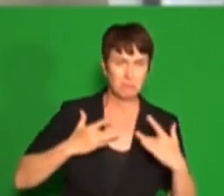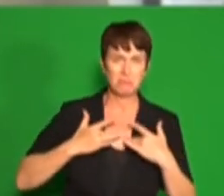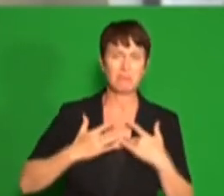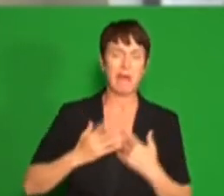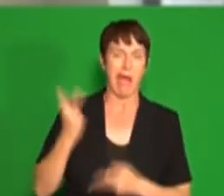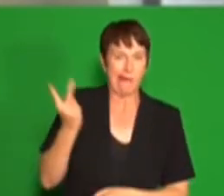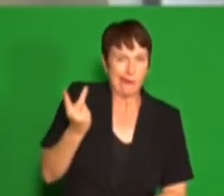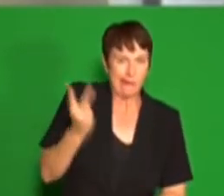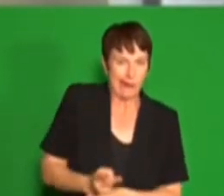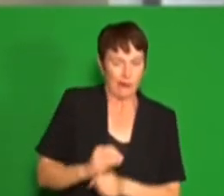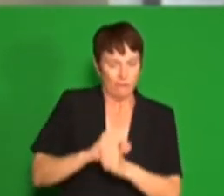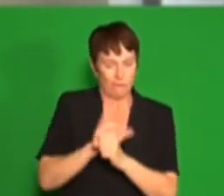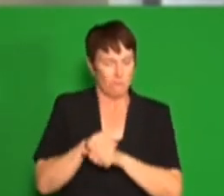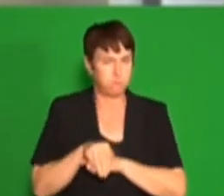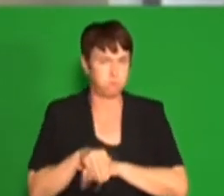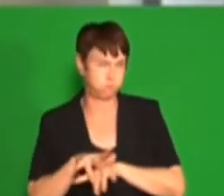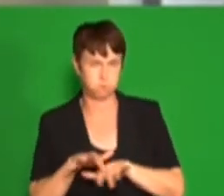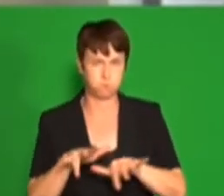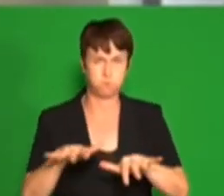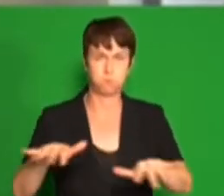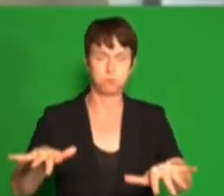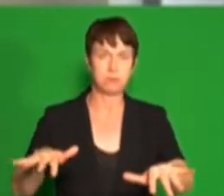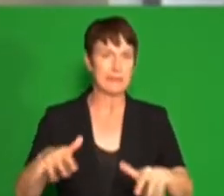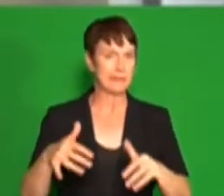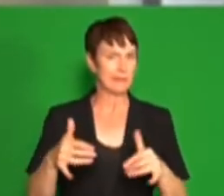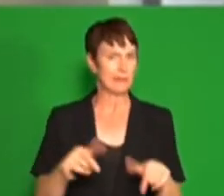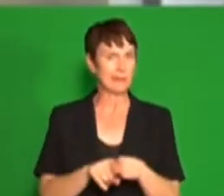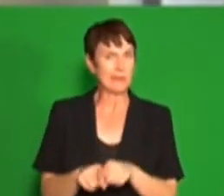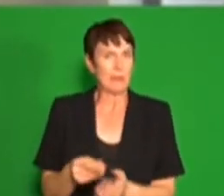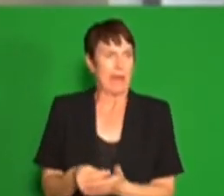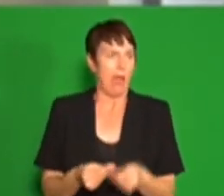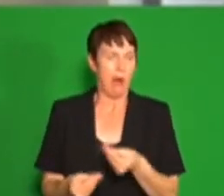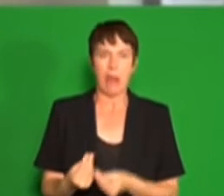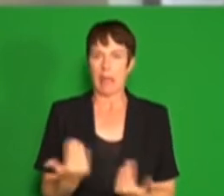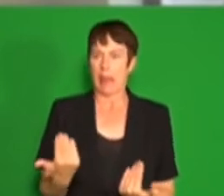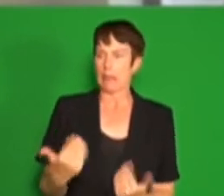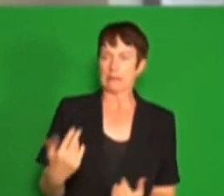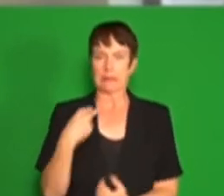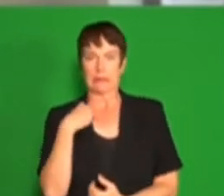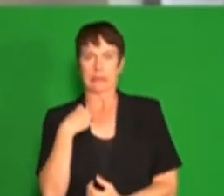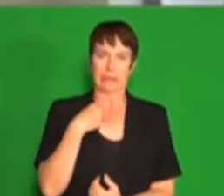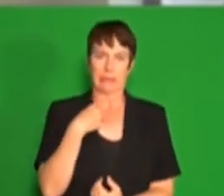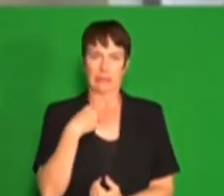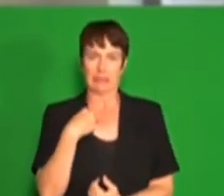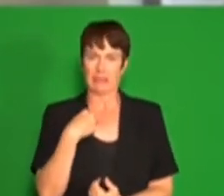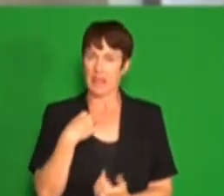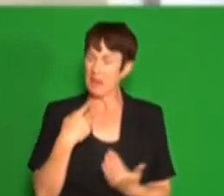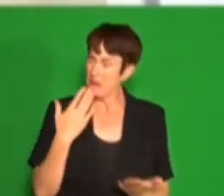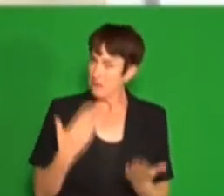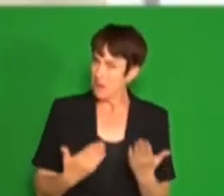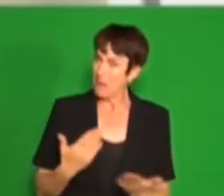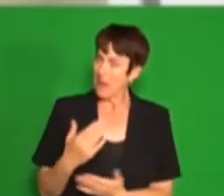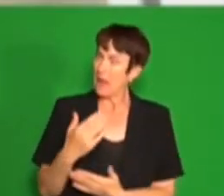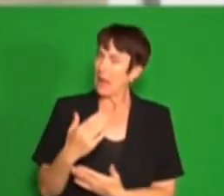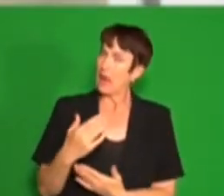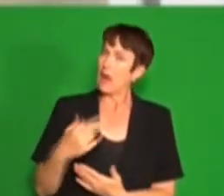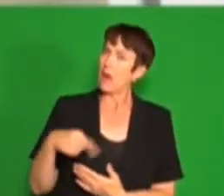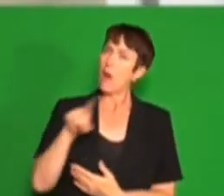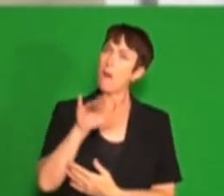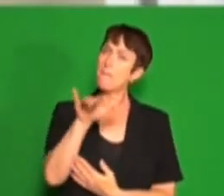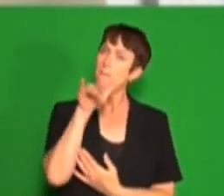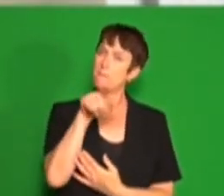of COVID and restrictions on the economy, could the SARB not be more ambitious with monetary